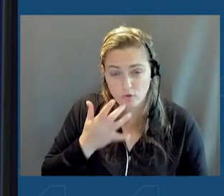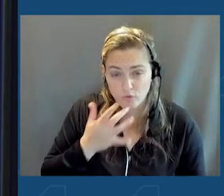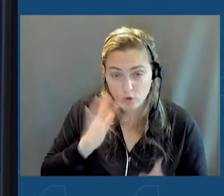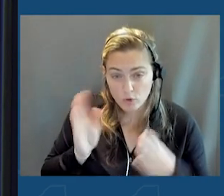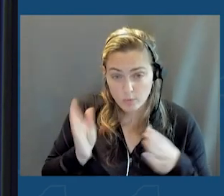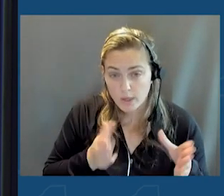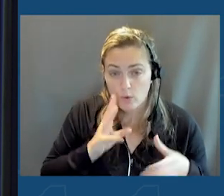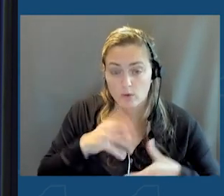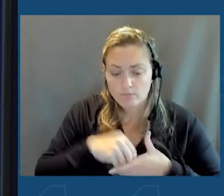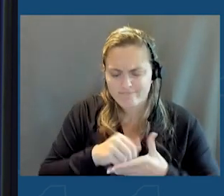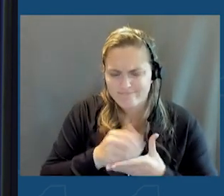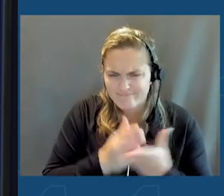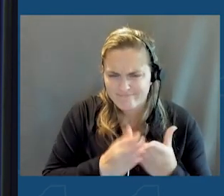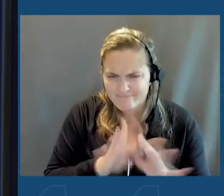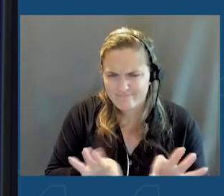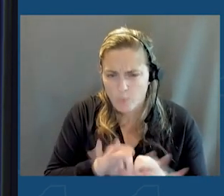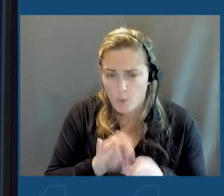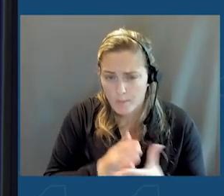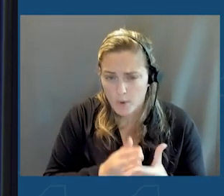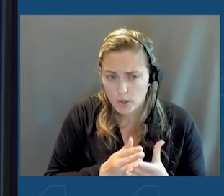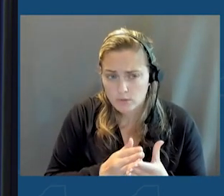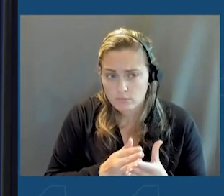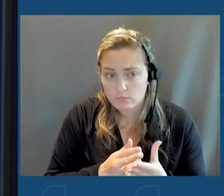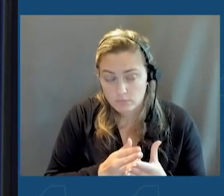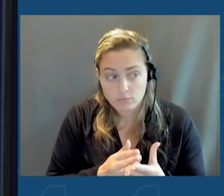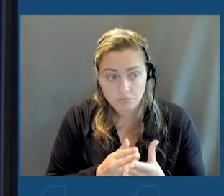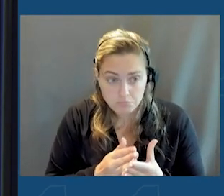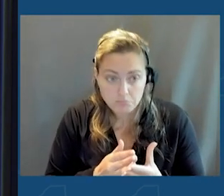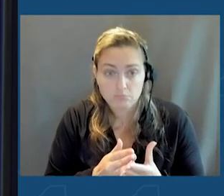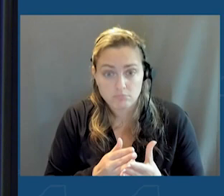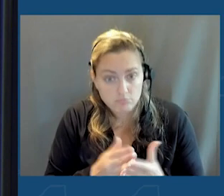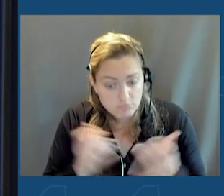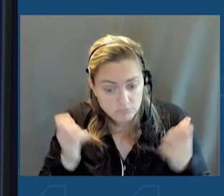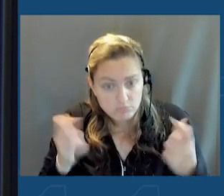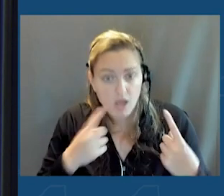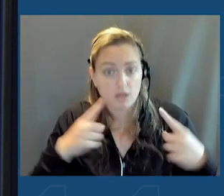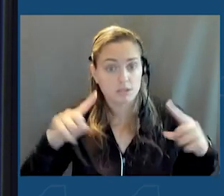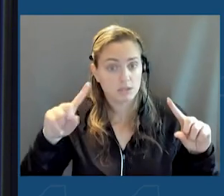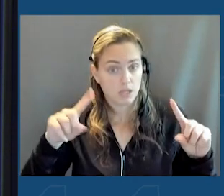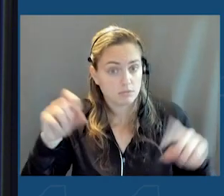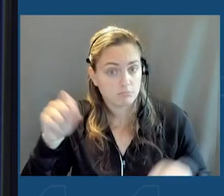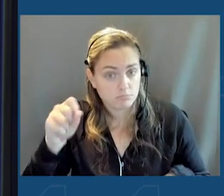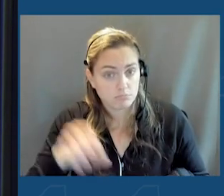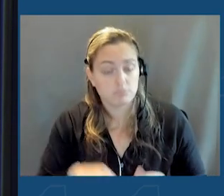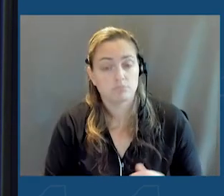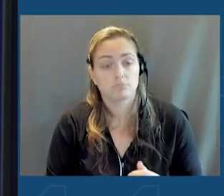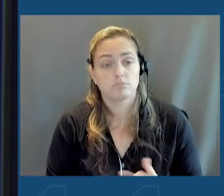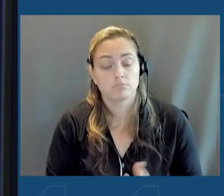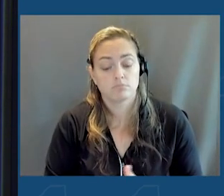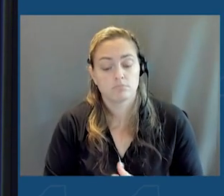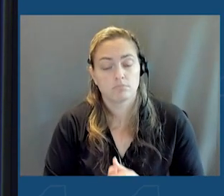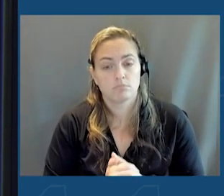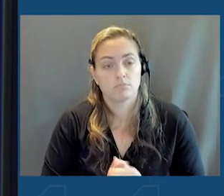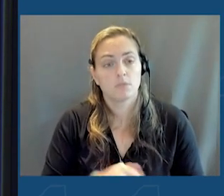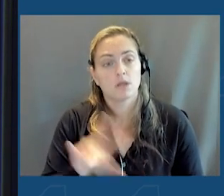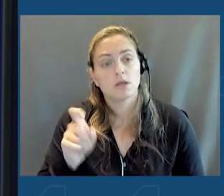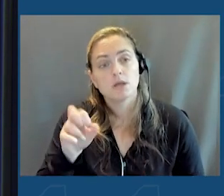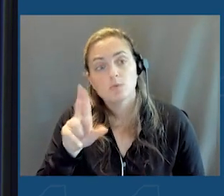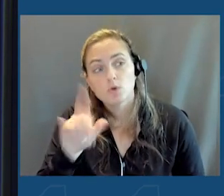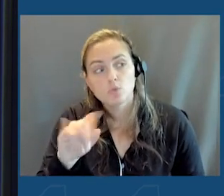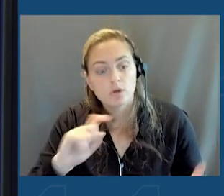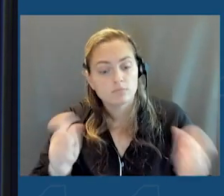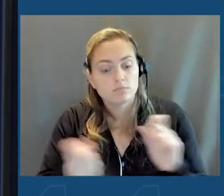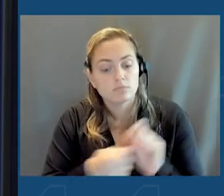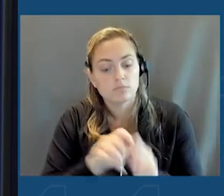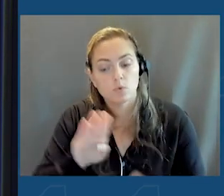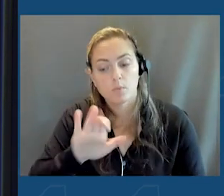core elements, we have had huge successes. The Expressway converted to a